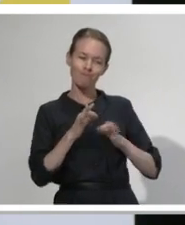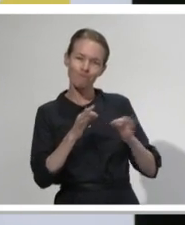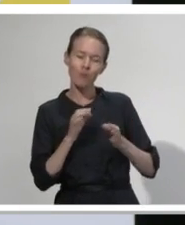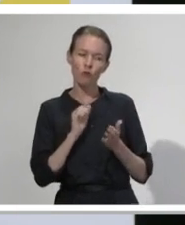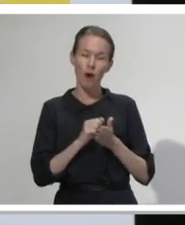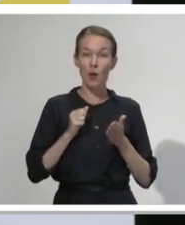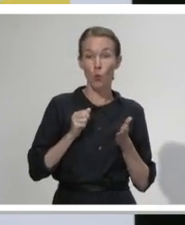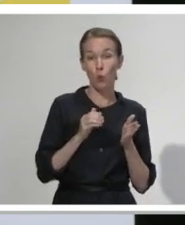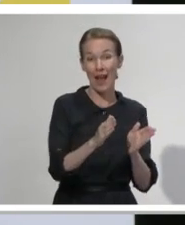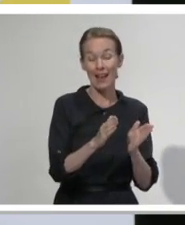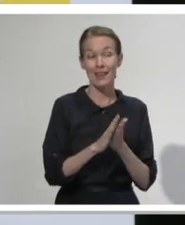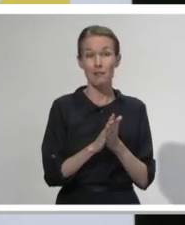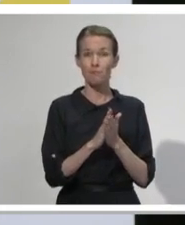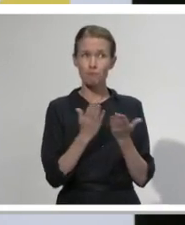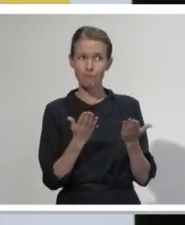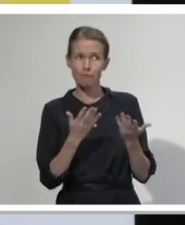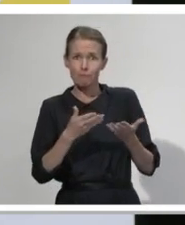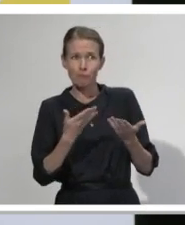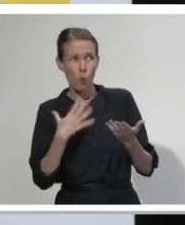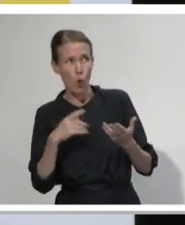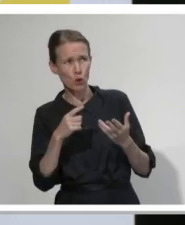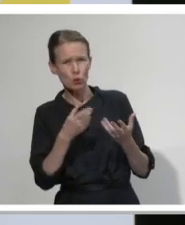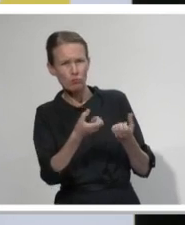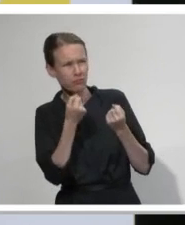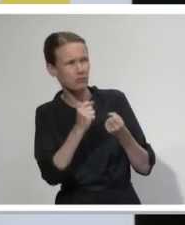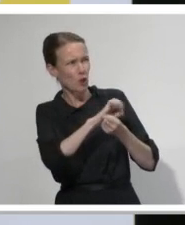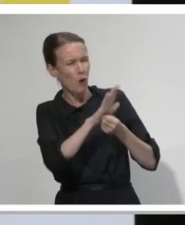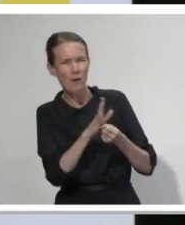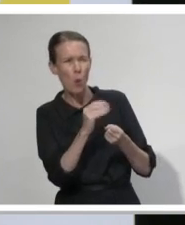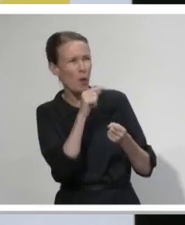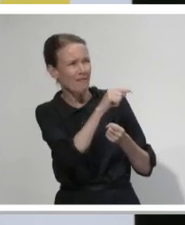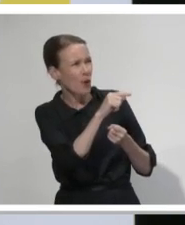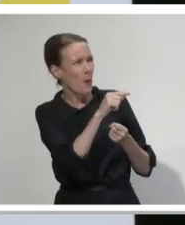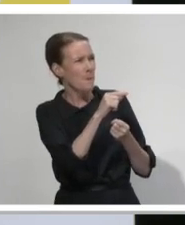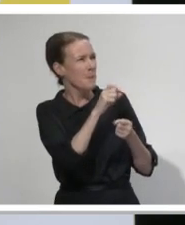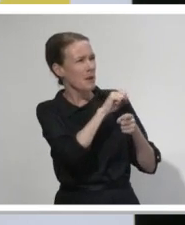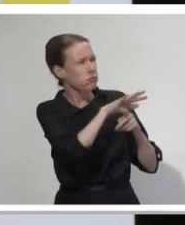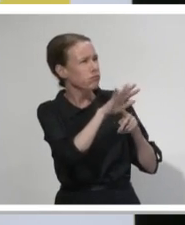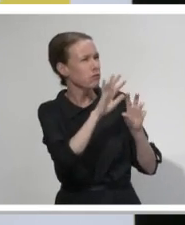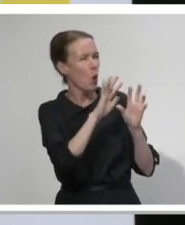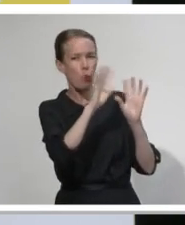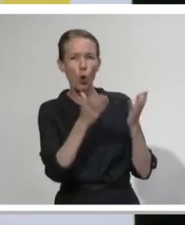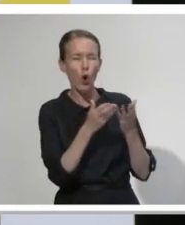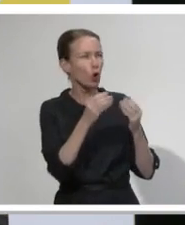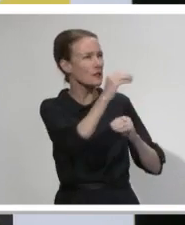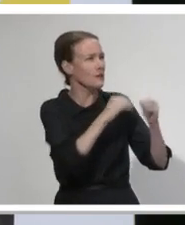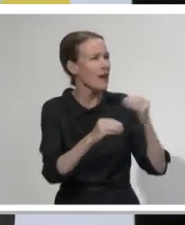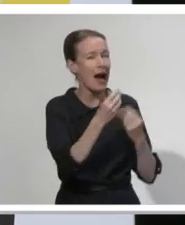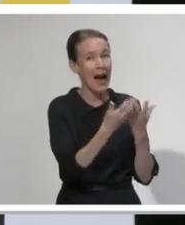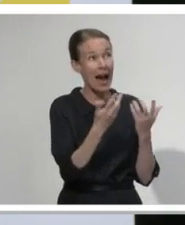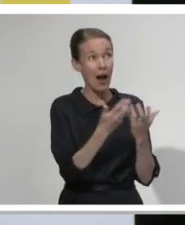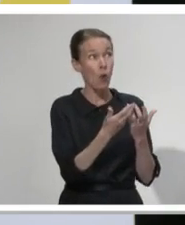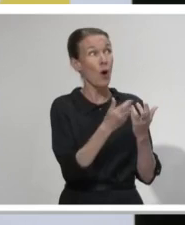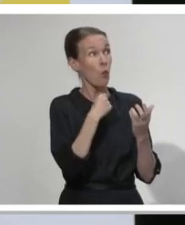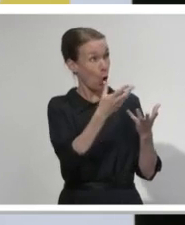in the origins of COVID-19 because it helps explain to us what we need to do to respond to it. Yes, Colette. Yes. I'll just take Colette